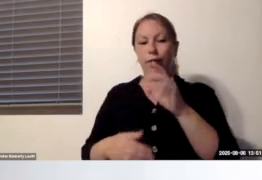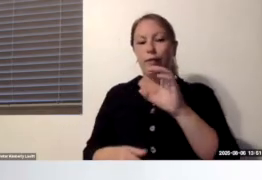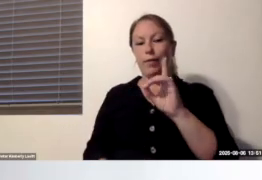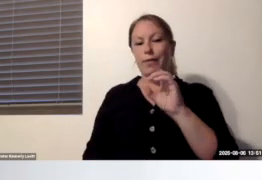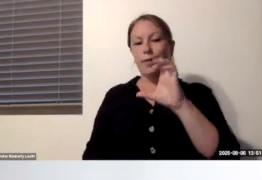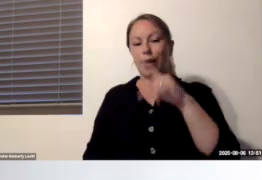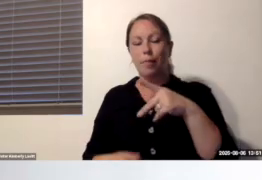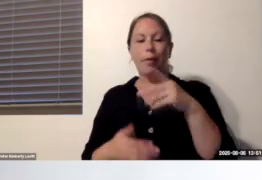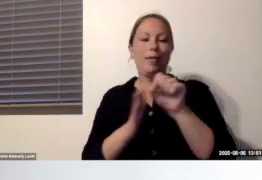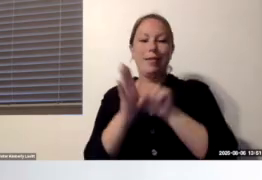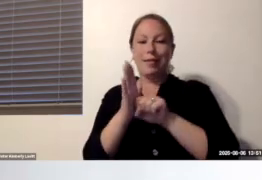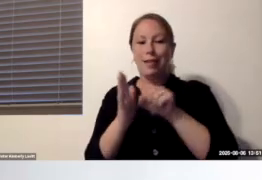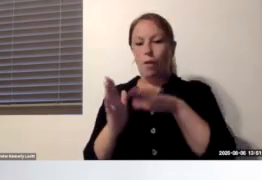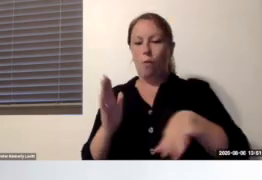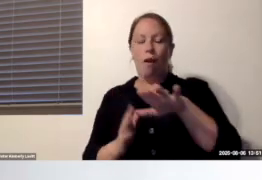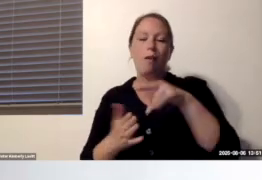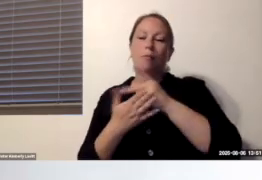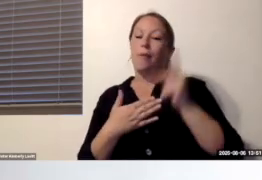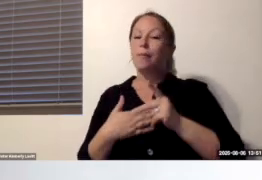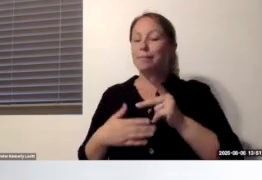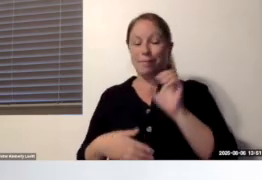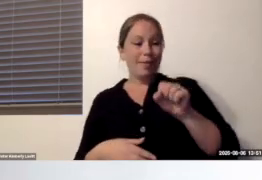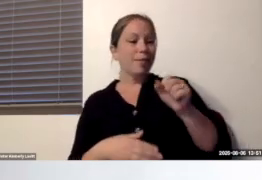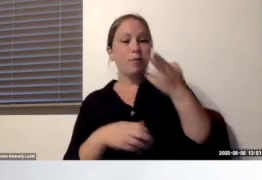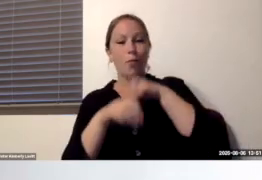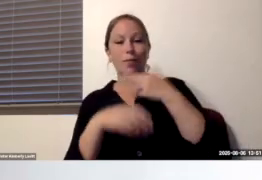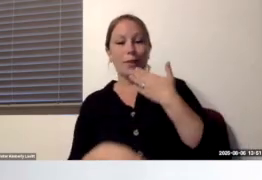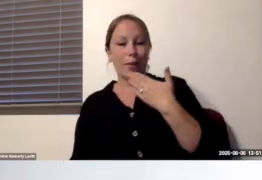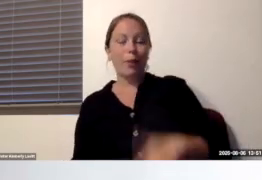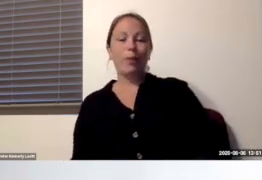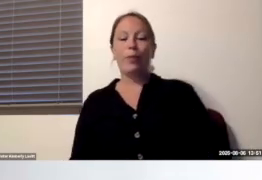statewide program. Yep, absolutely. Thank you.